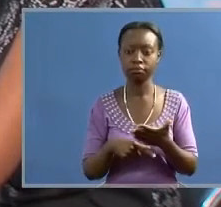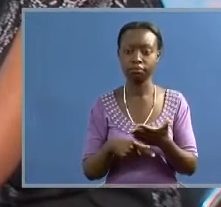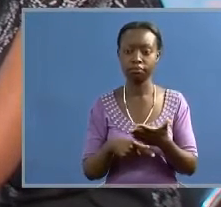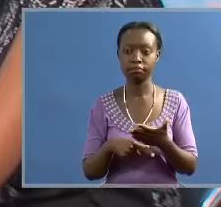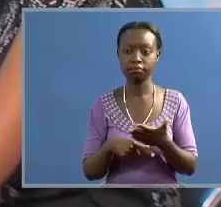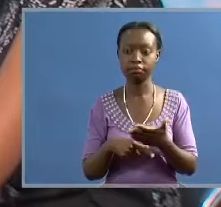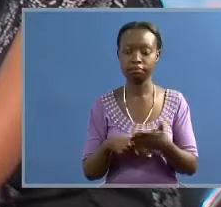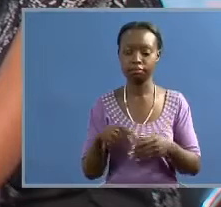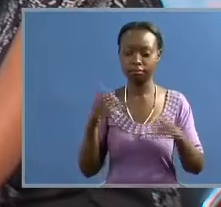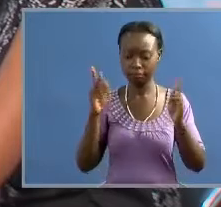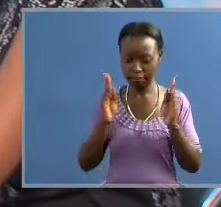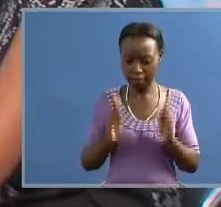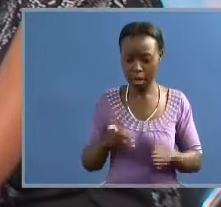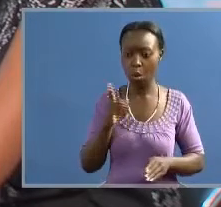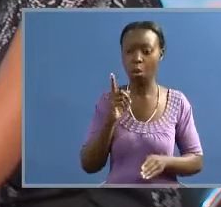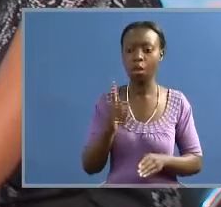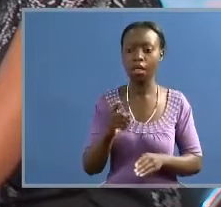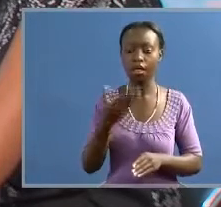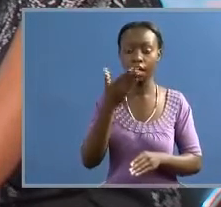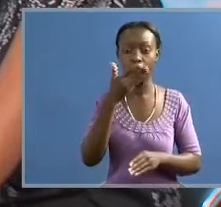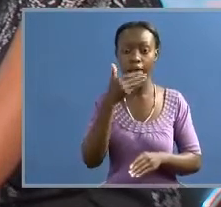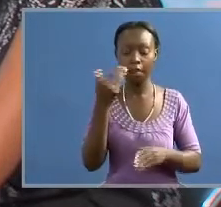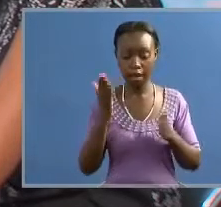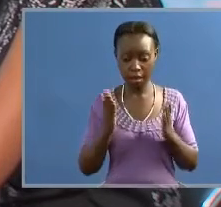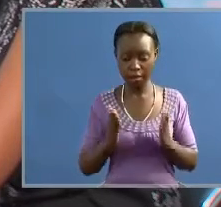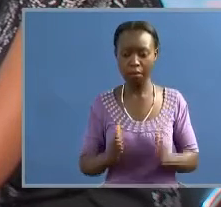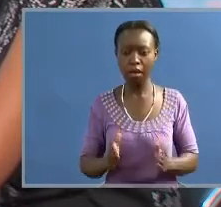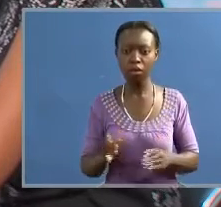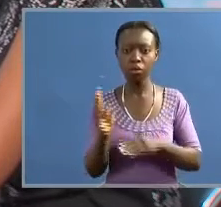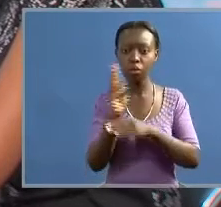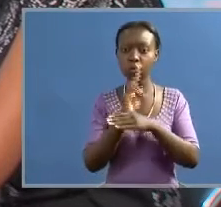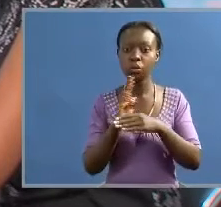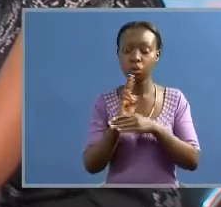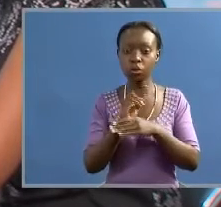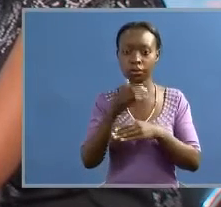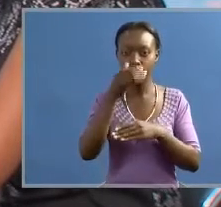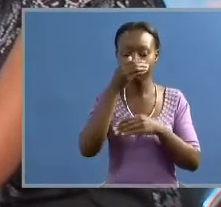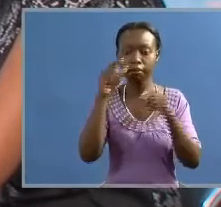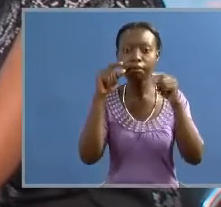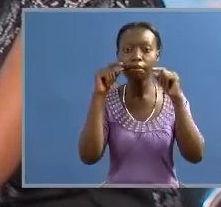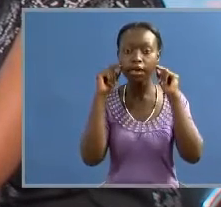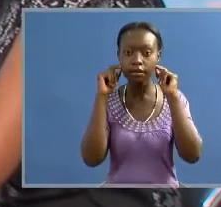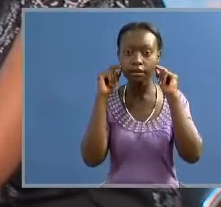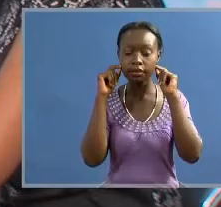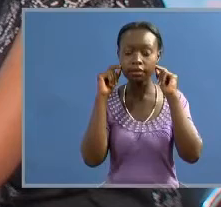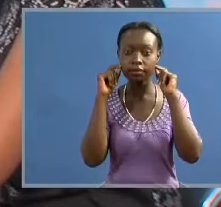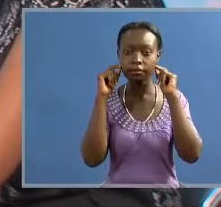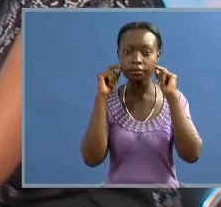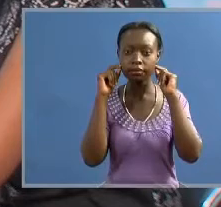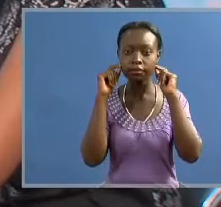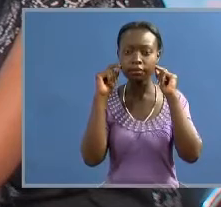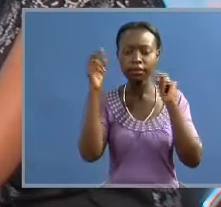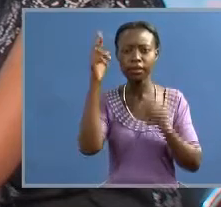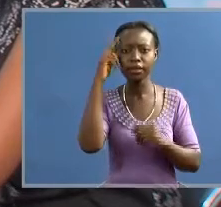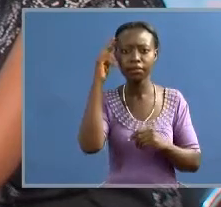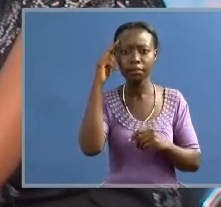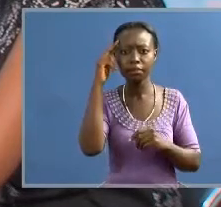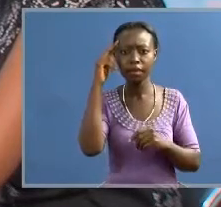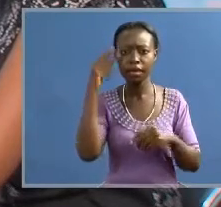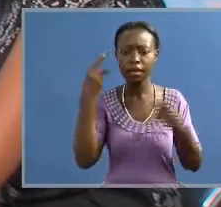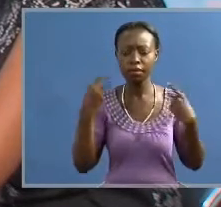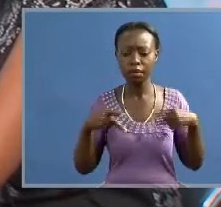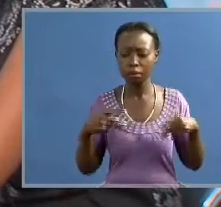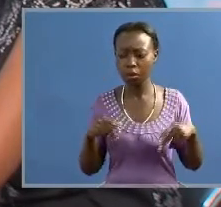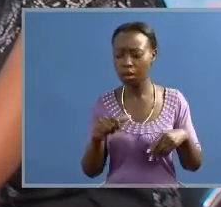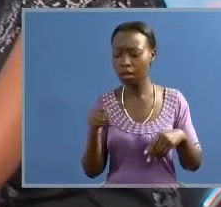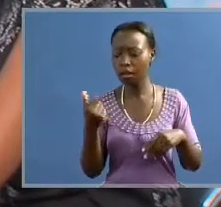That person would be the best person to use a mask. Okay. Remember, the general public who may not be